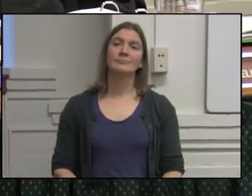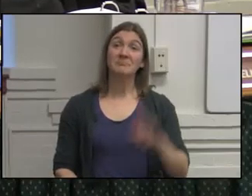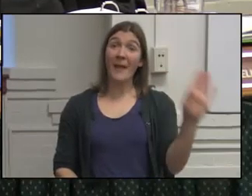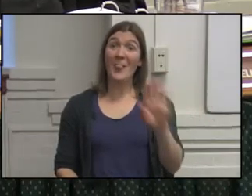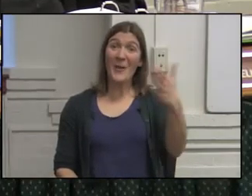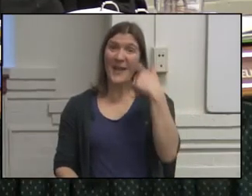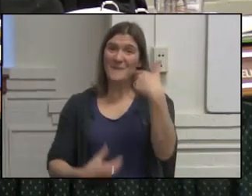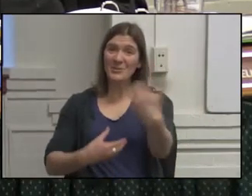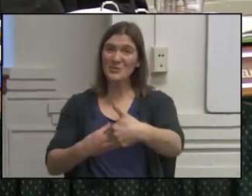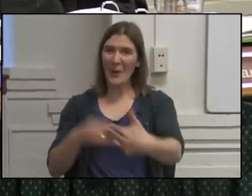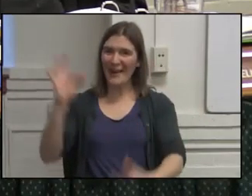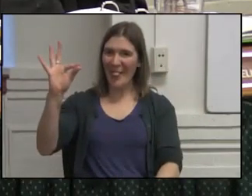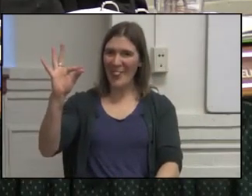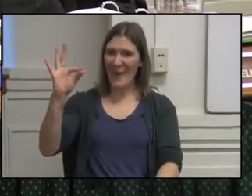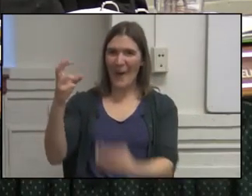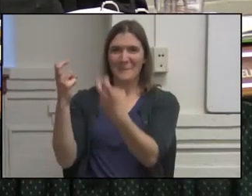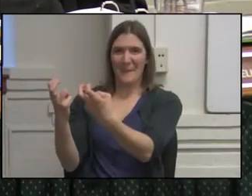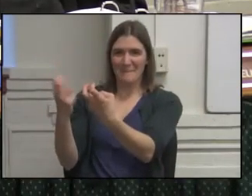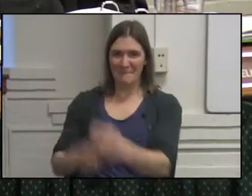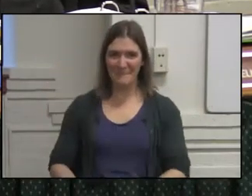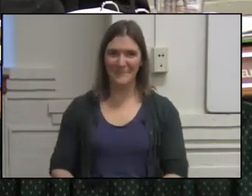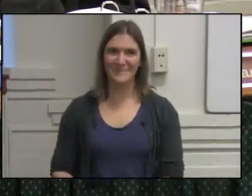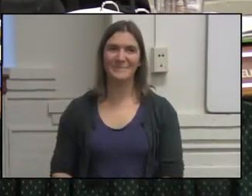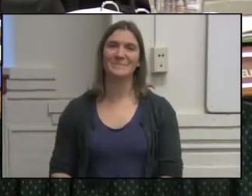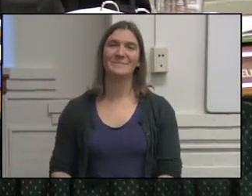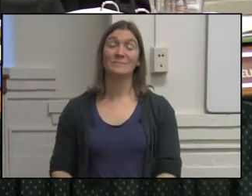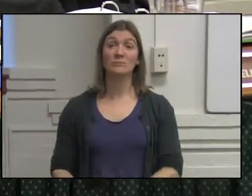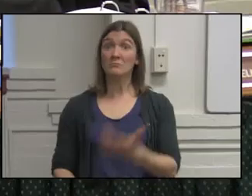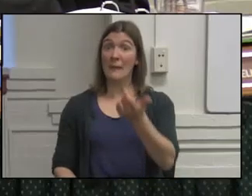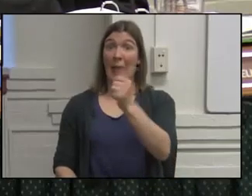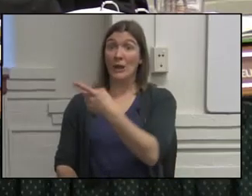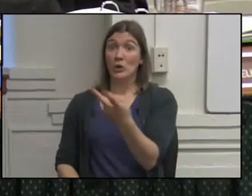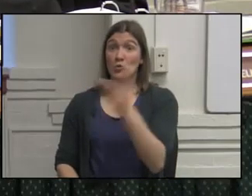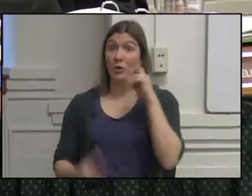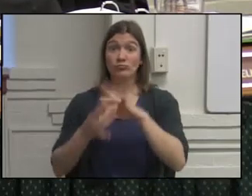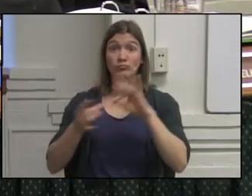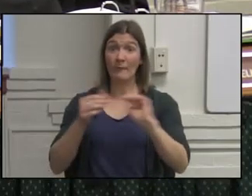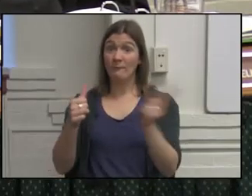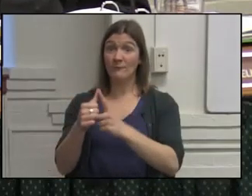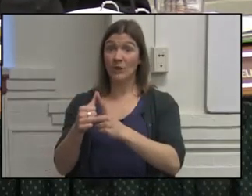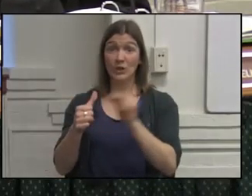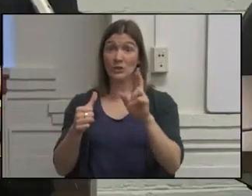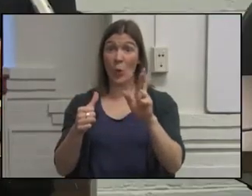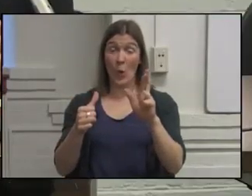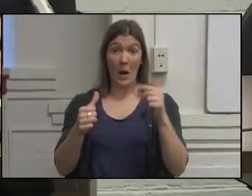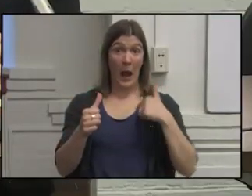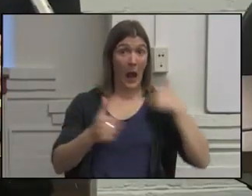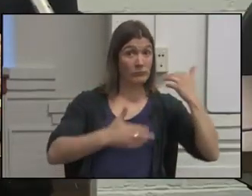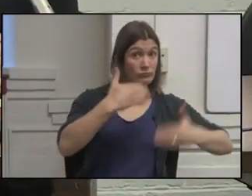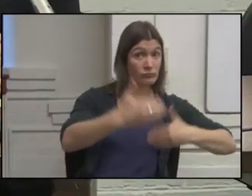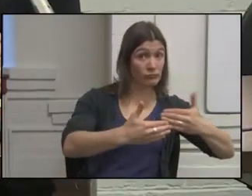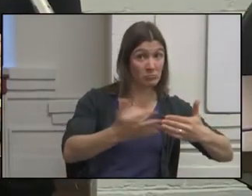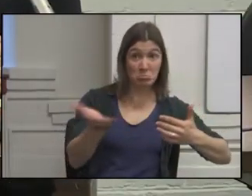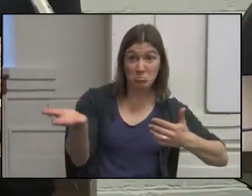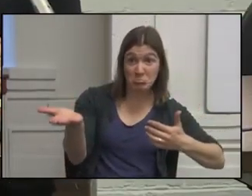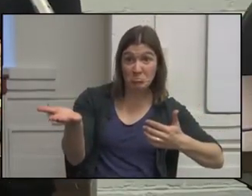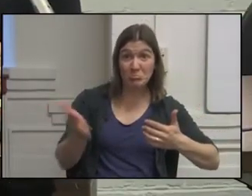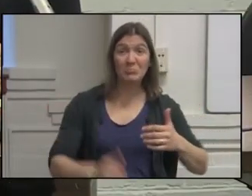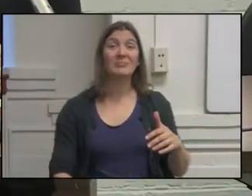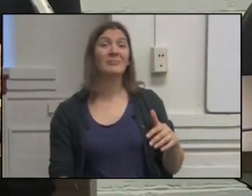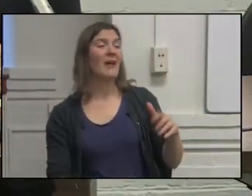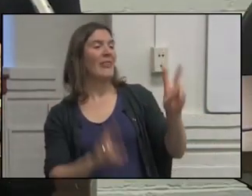Hi, thanks Hello. For joining us this evening. Hello. Great, is there anything you want to speak to before we go through our just list of stuff?